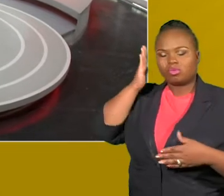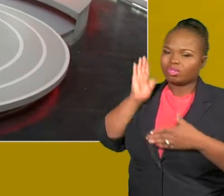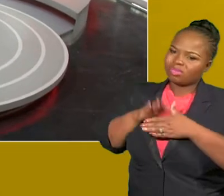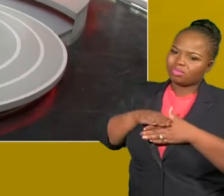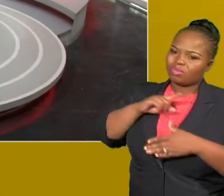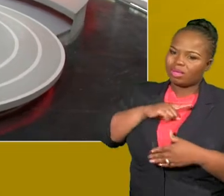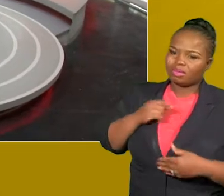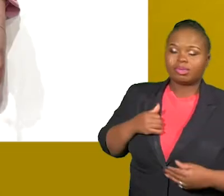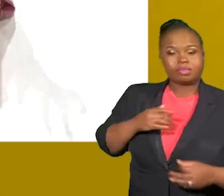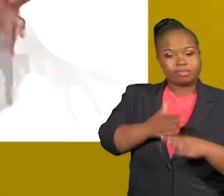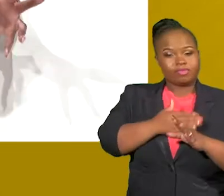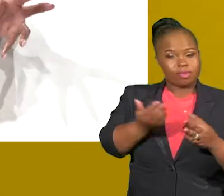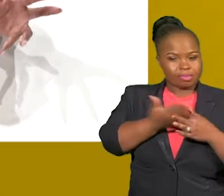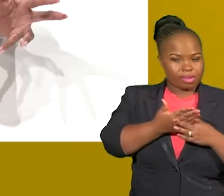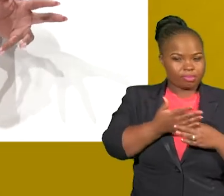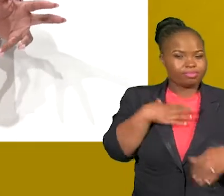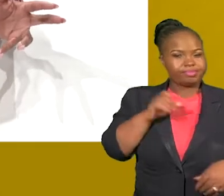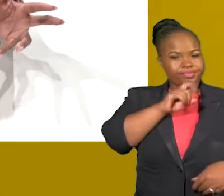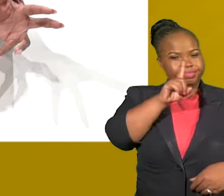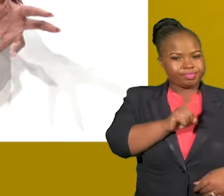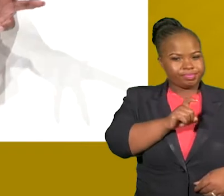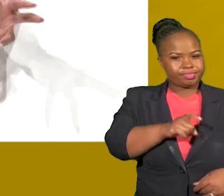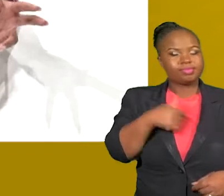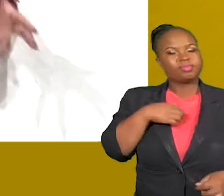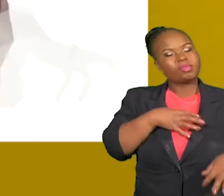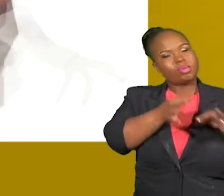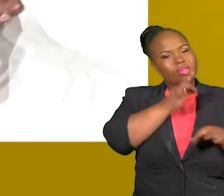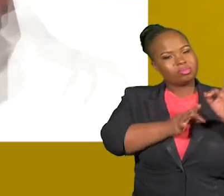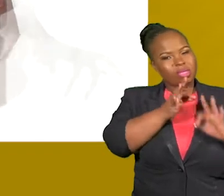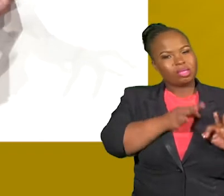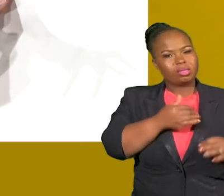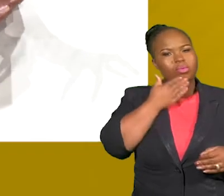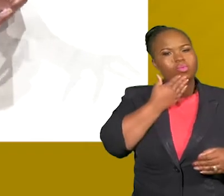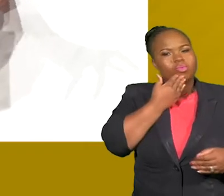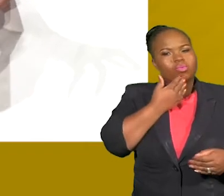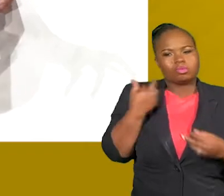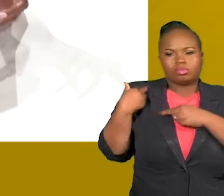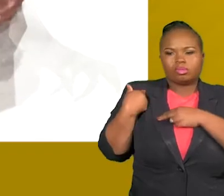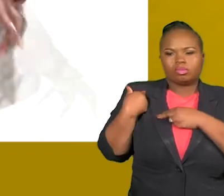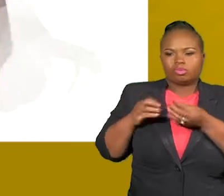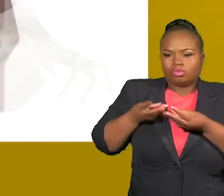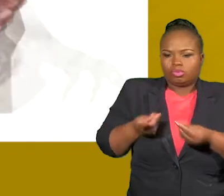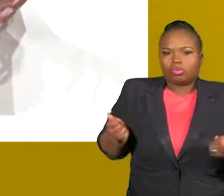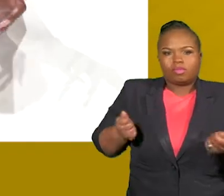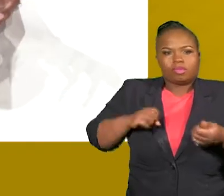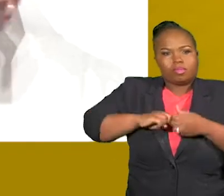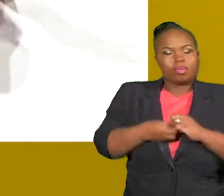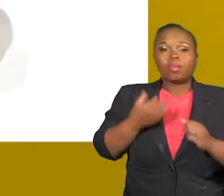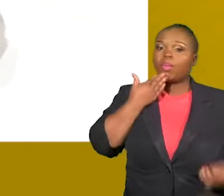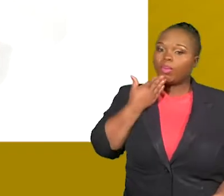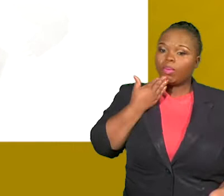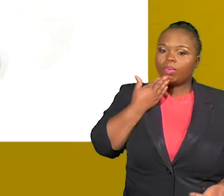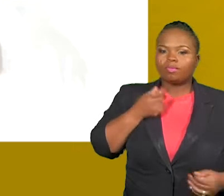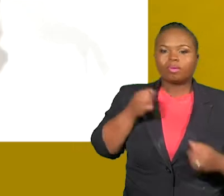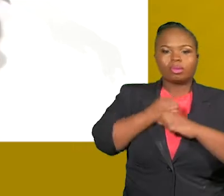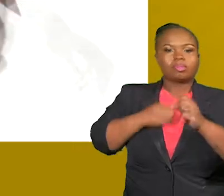one question before we go for a quick ad break? And I want a very brief answer. Give us to understand who is supposed to tackle this problem? Who is supposed to go back this